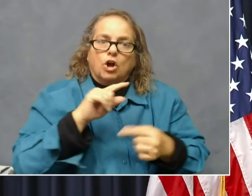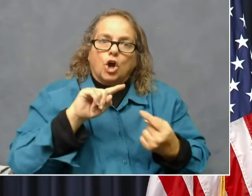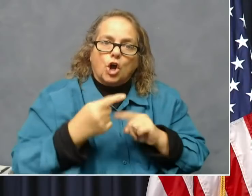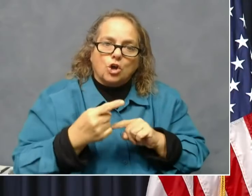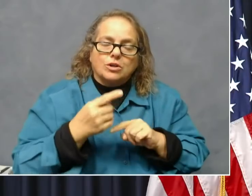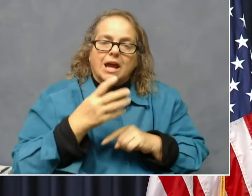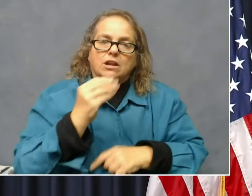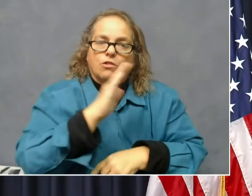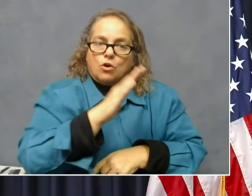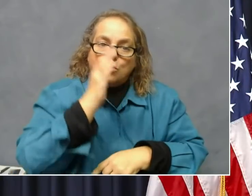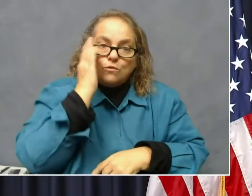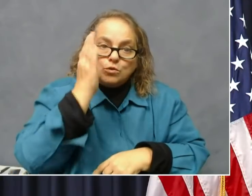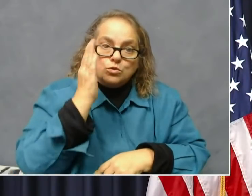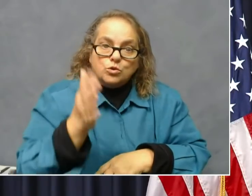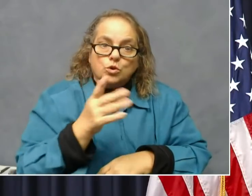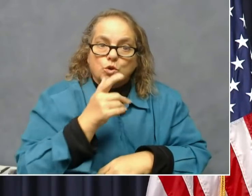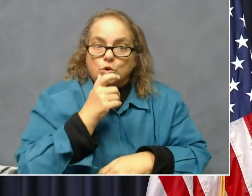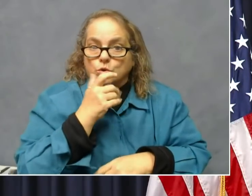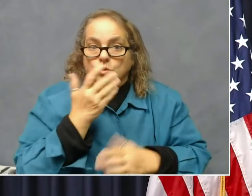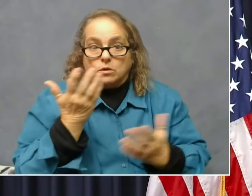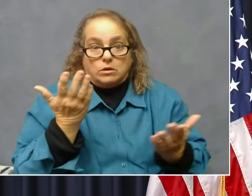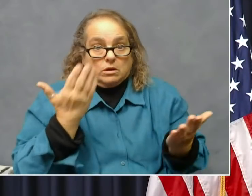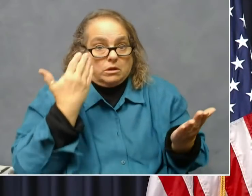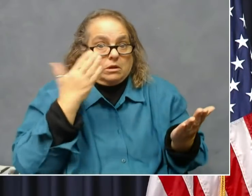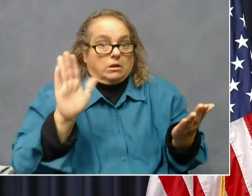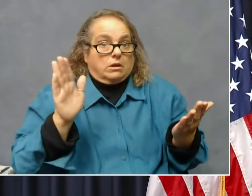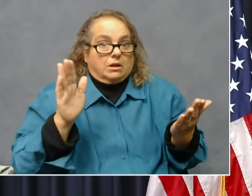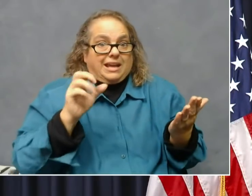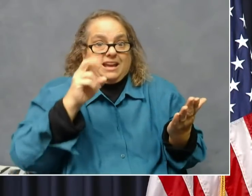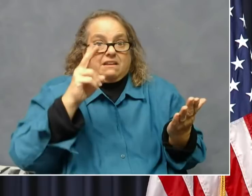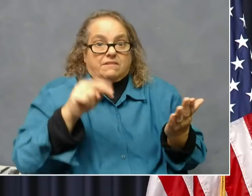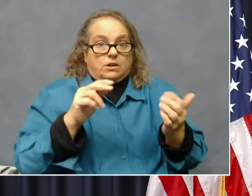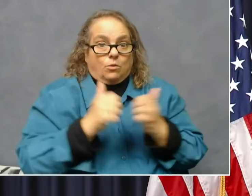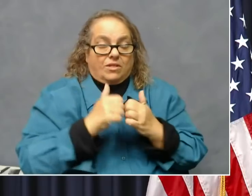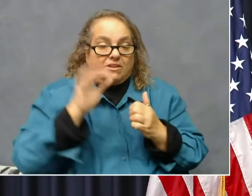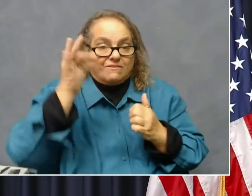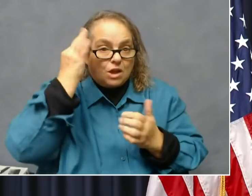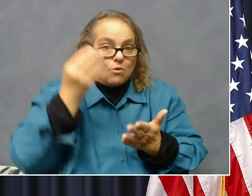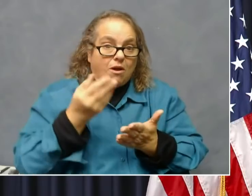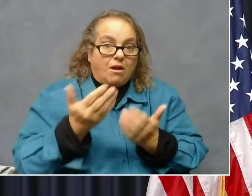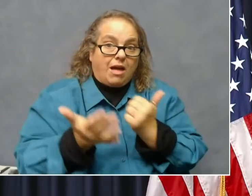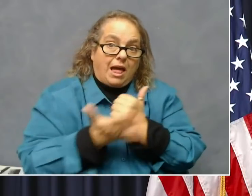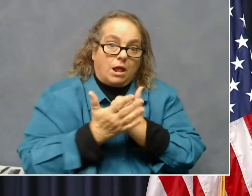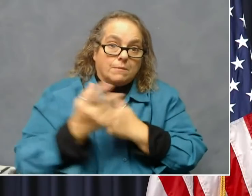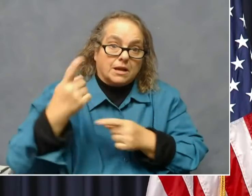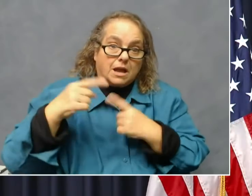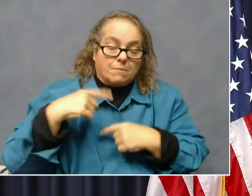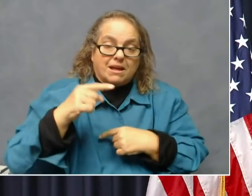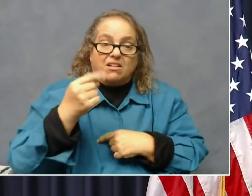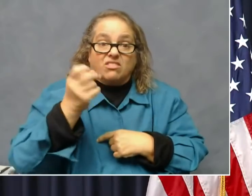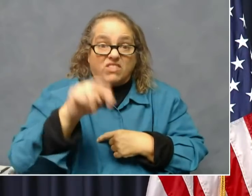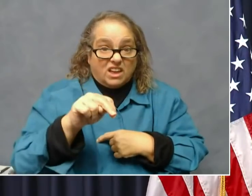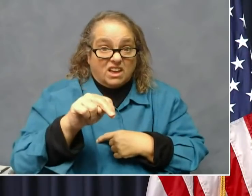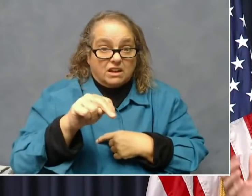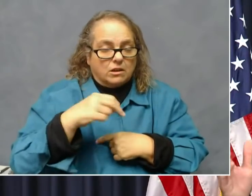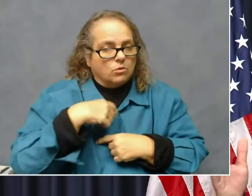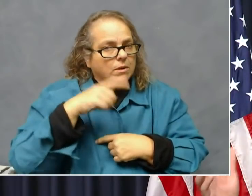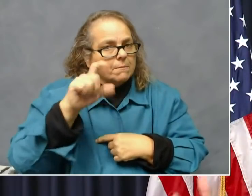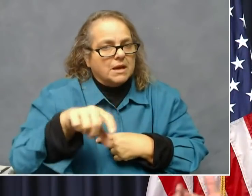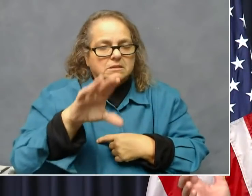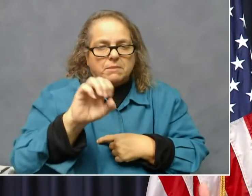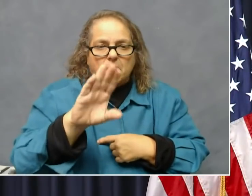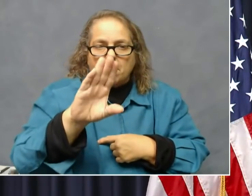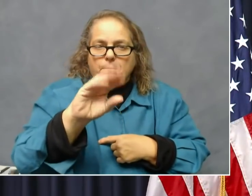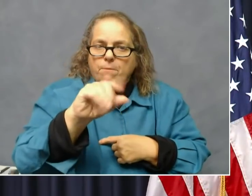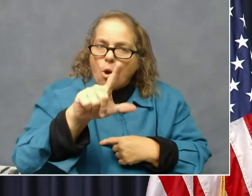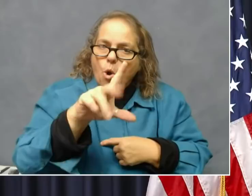is uncertain, even with federal help that may be on the way. And then let's be bold. Let's think about investments where we can